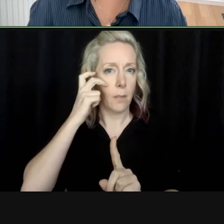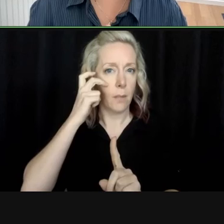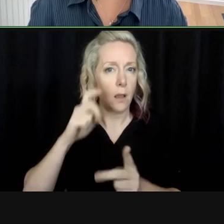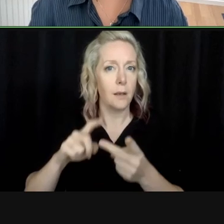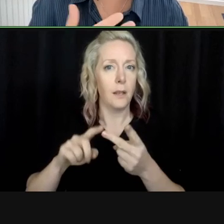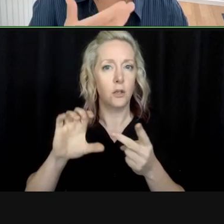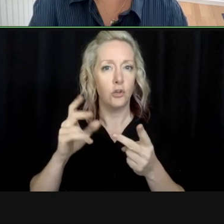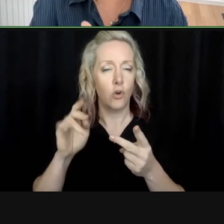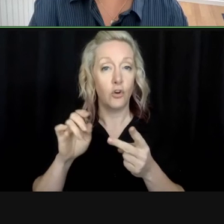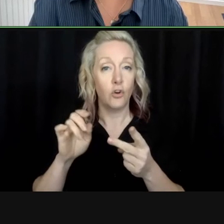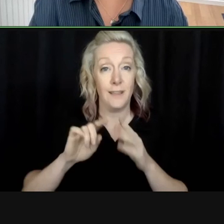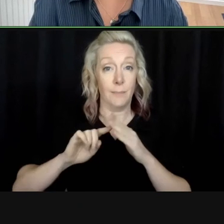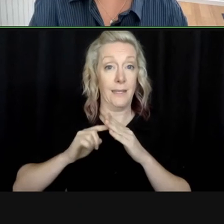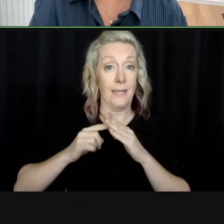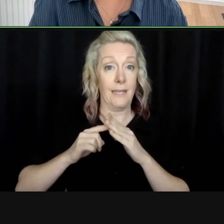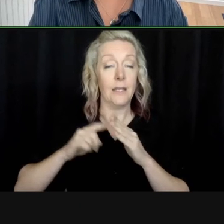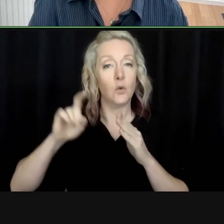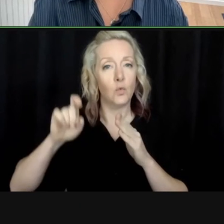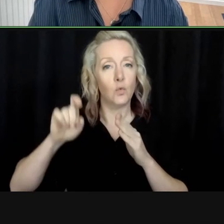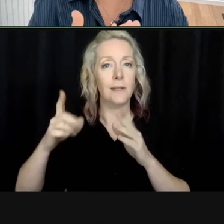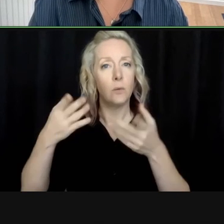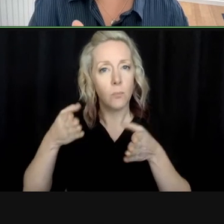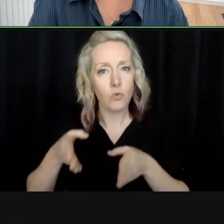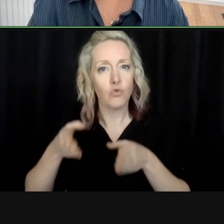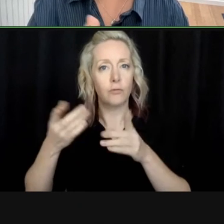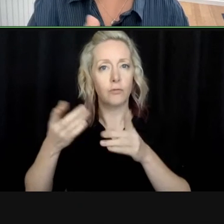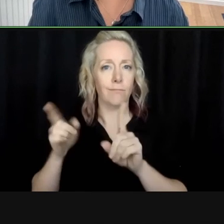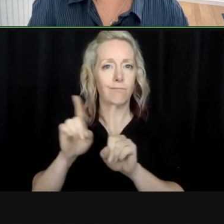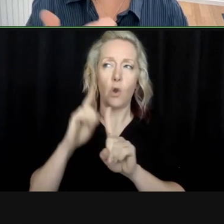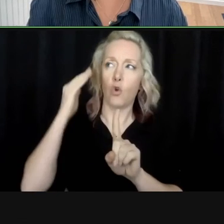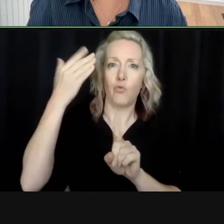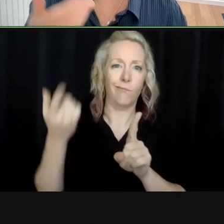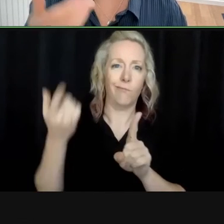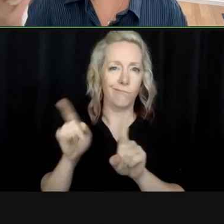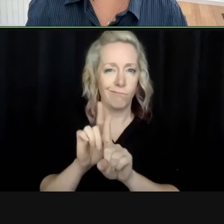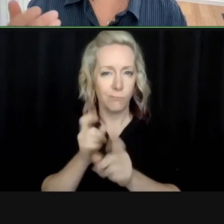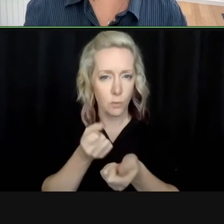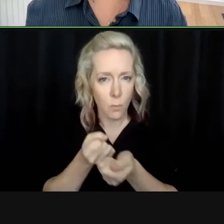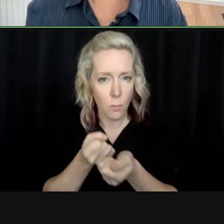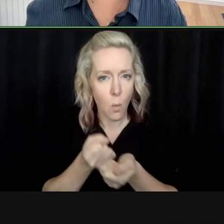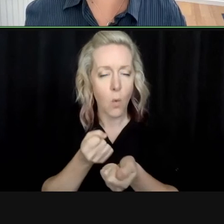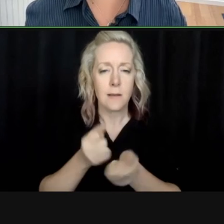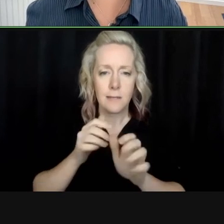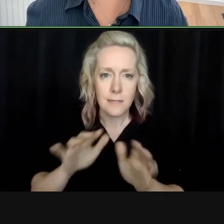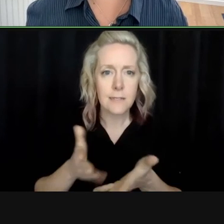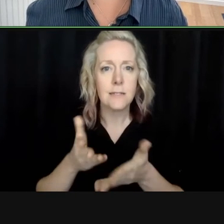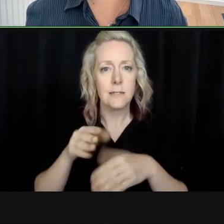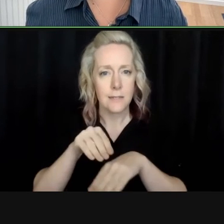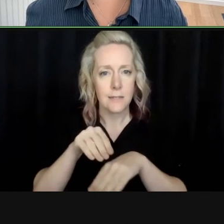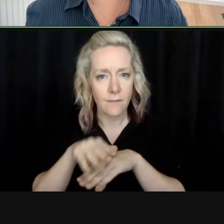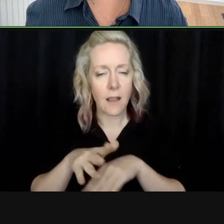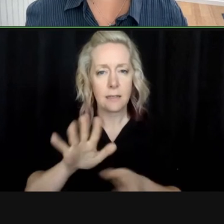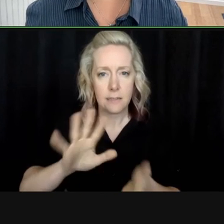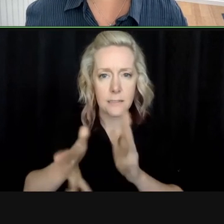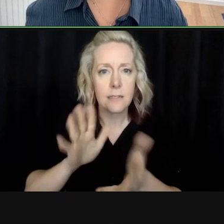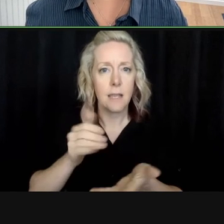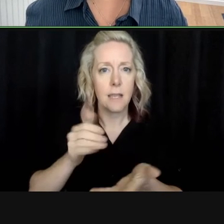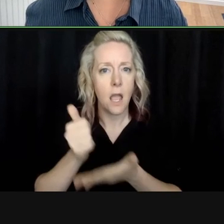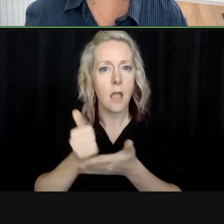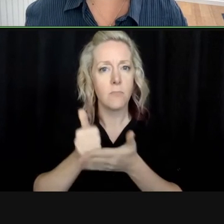beginning really needs a supportive person, an adult that's helping to coach and encourage those things to happen.